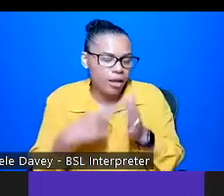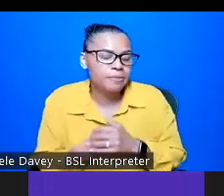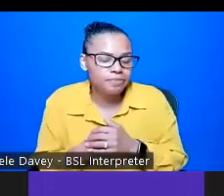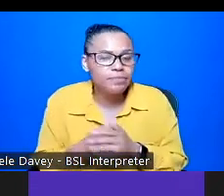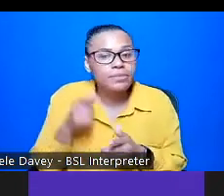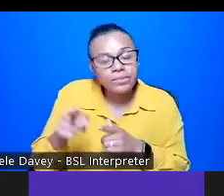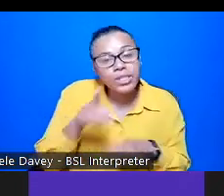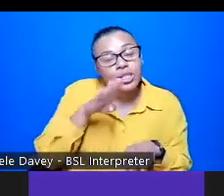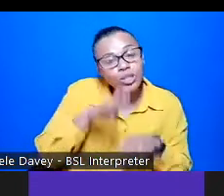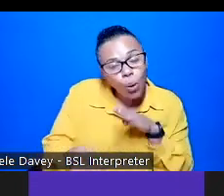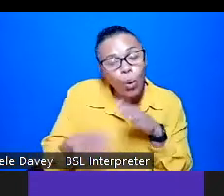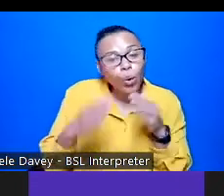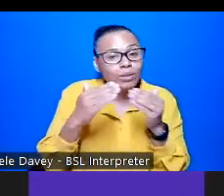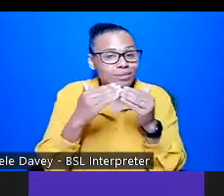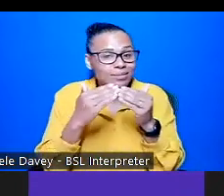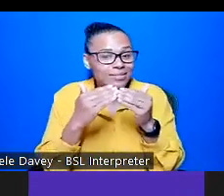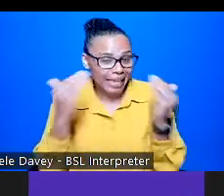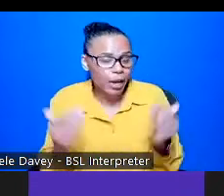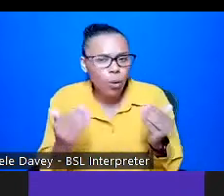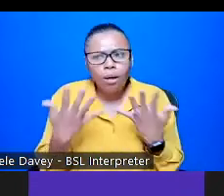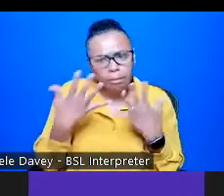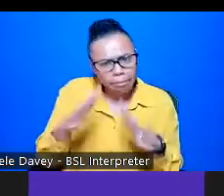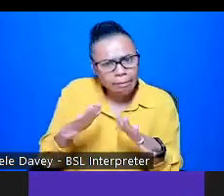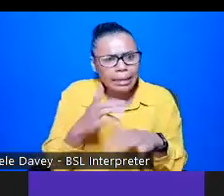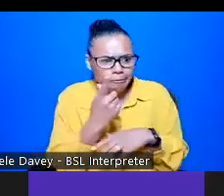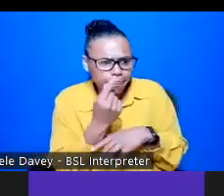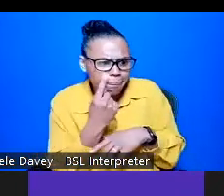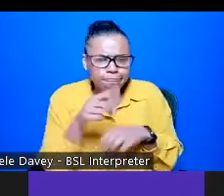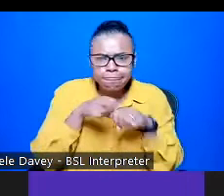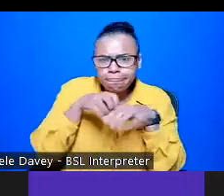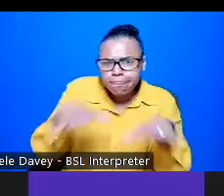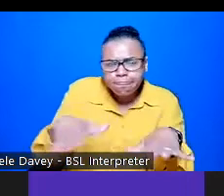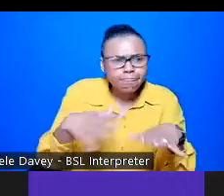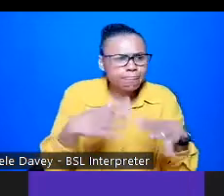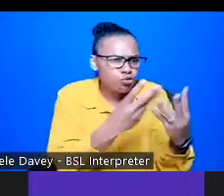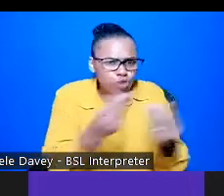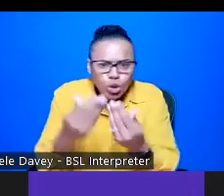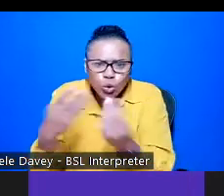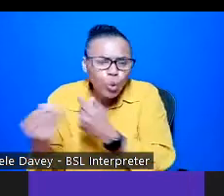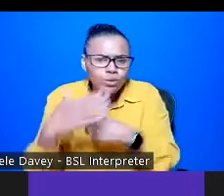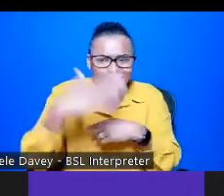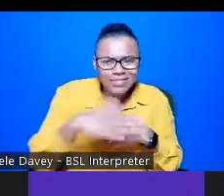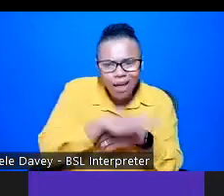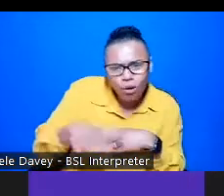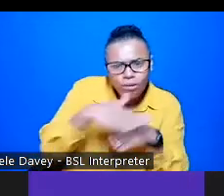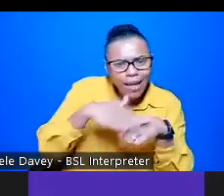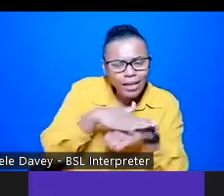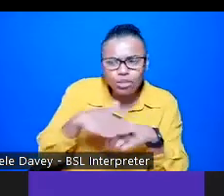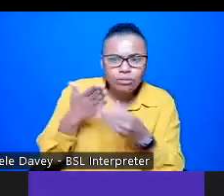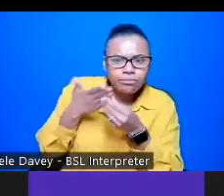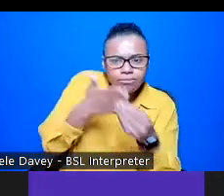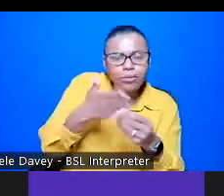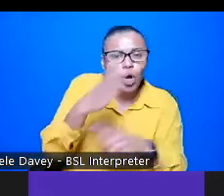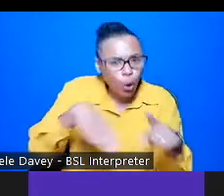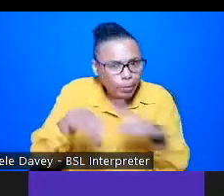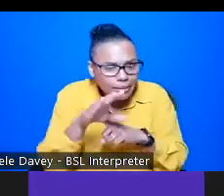England, Sporting Eagles has also been able to distribute vital funding to dozens of South Asian-led community organisations, providing